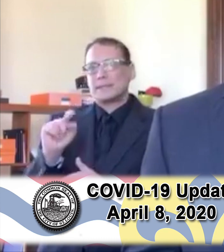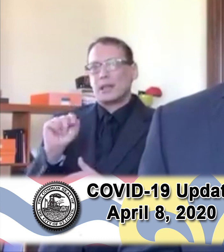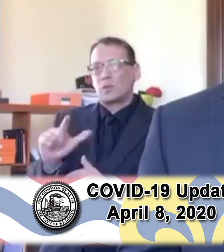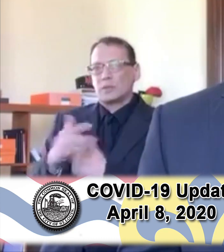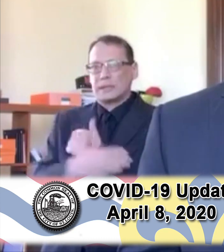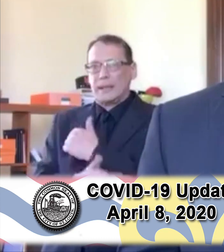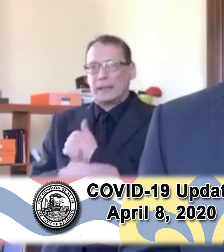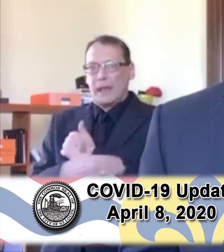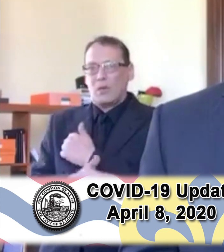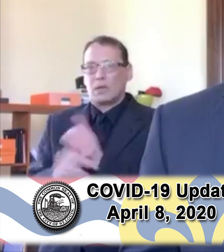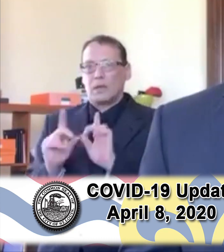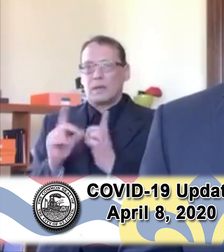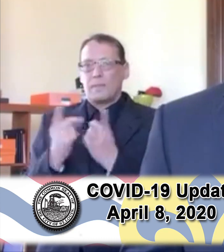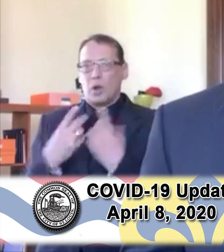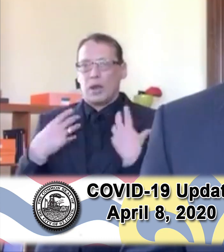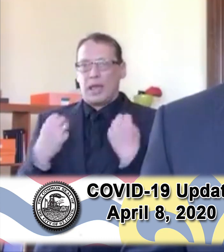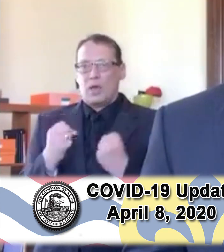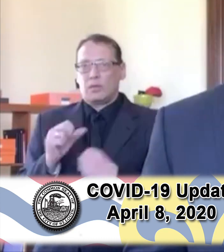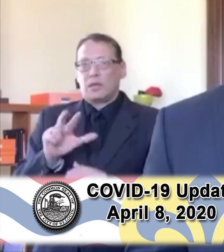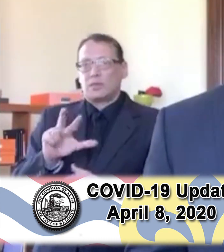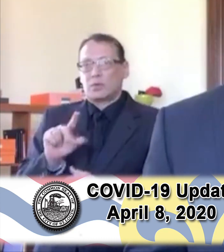Health. And our contact number is